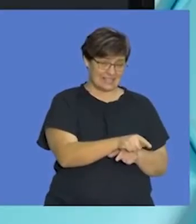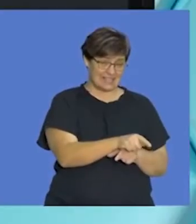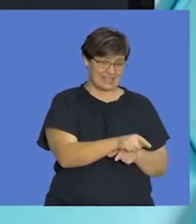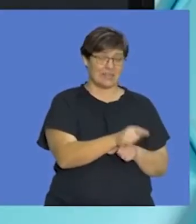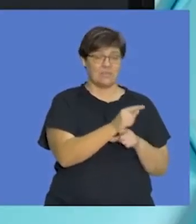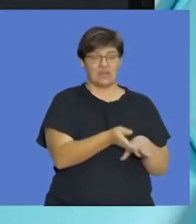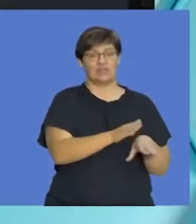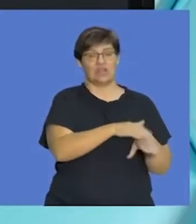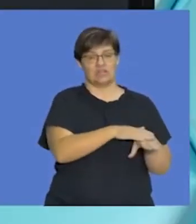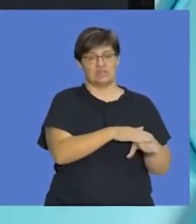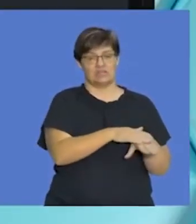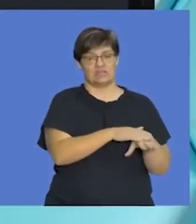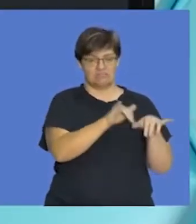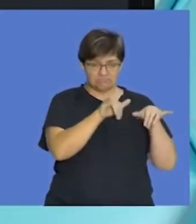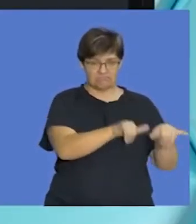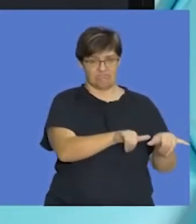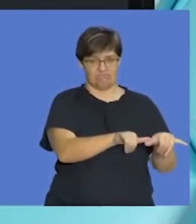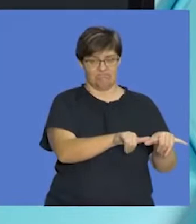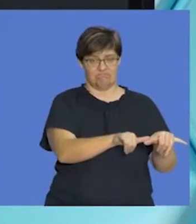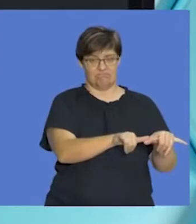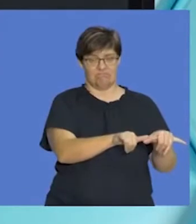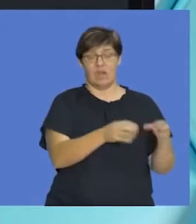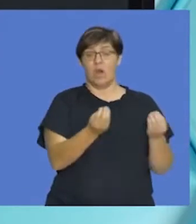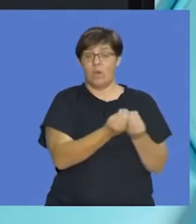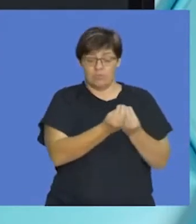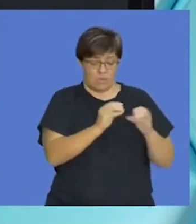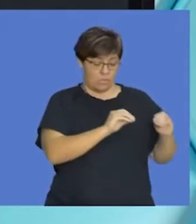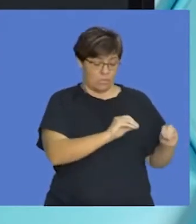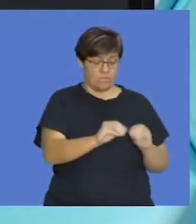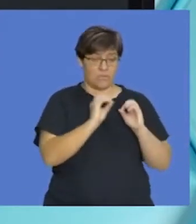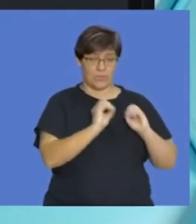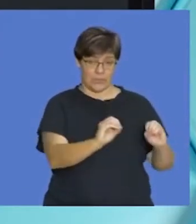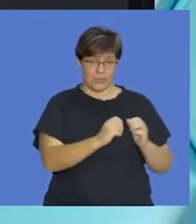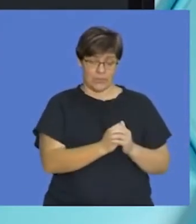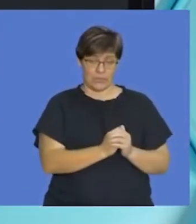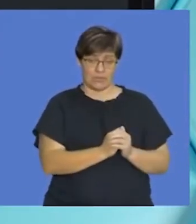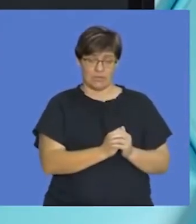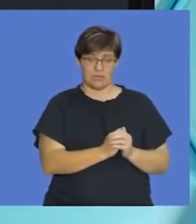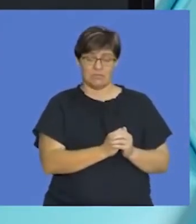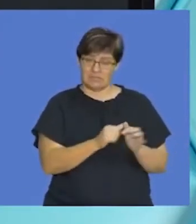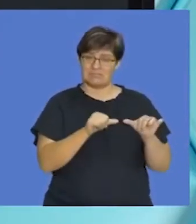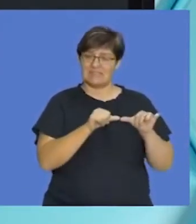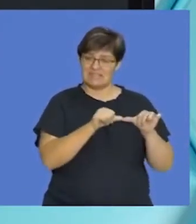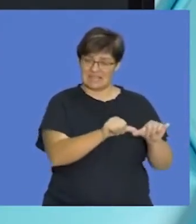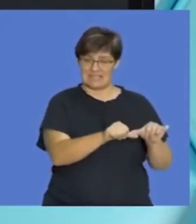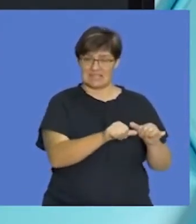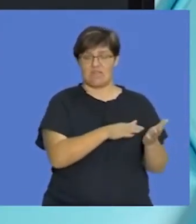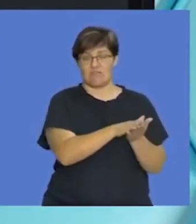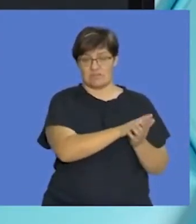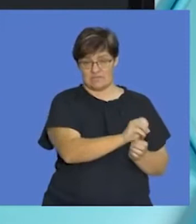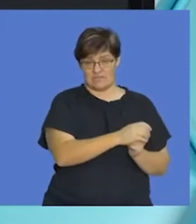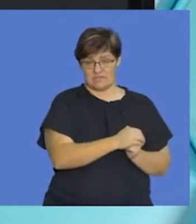electricity, charges, stationary. So when objects aren't moving, there's static friction, but